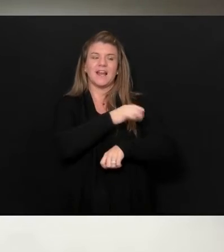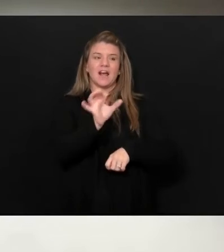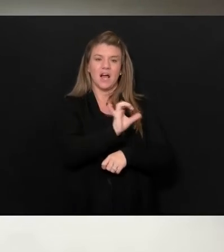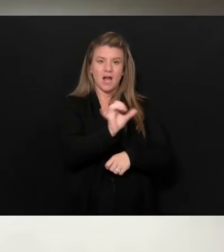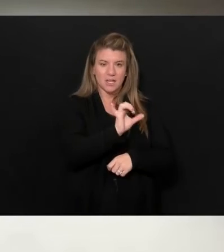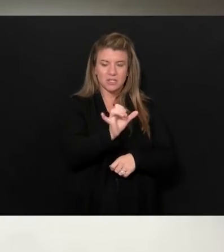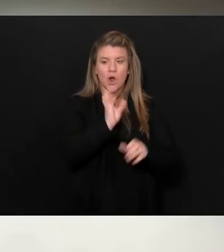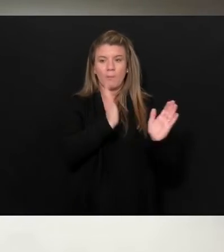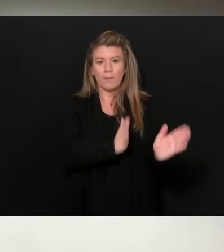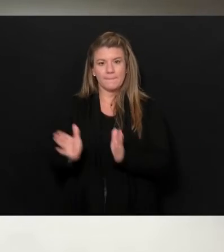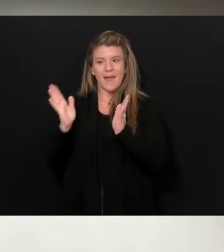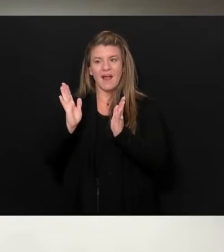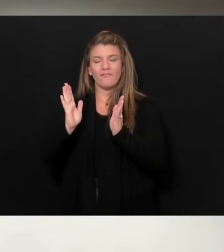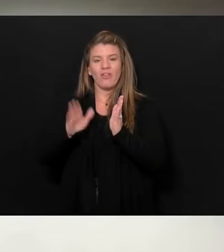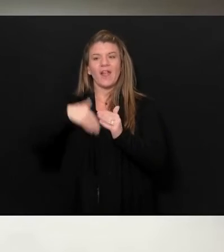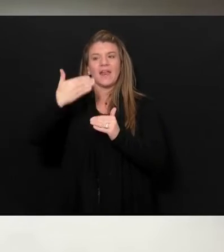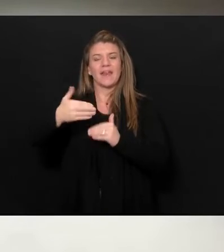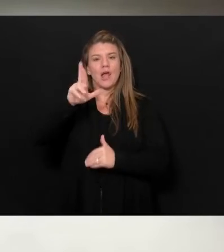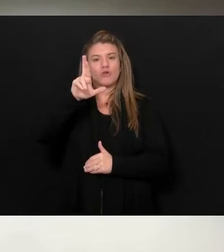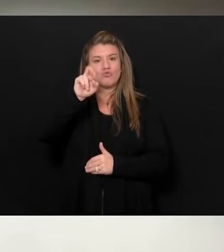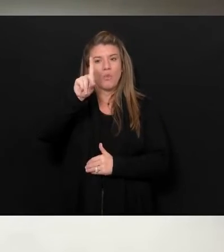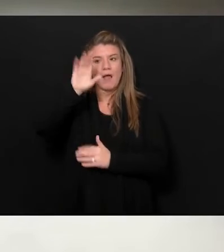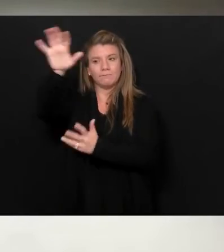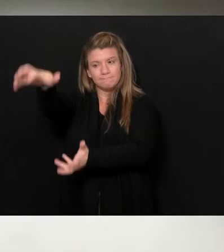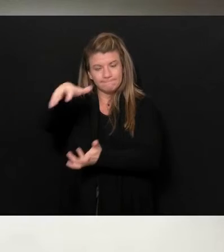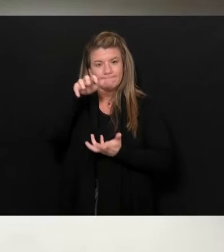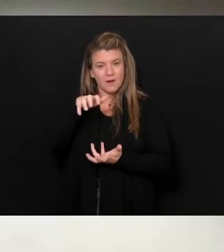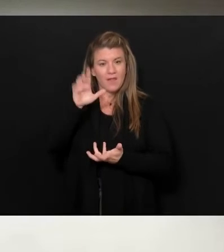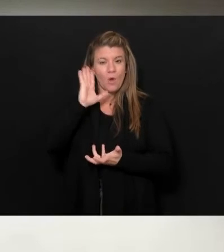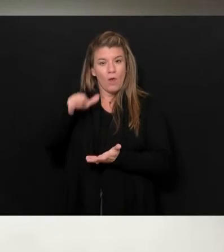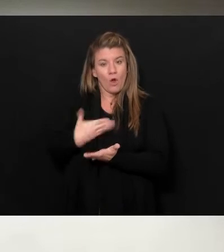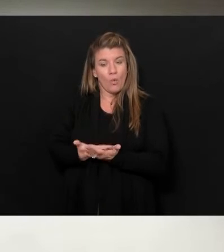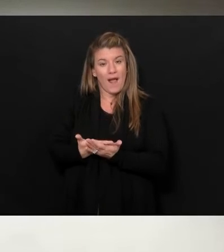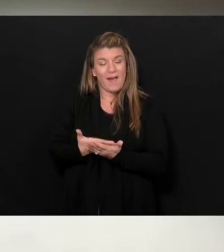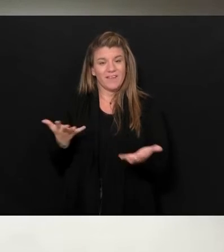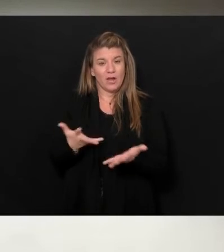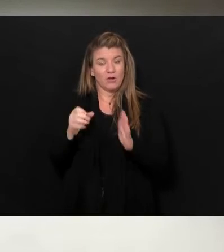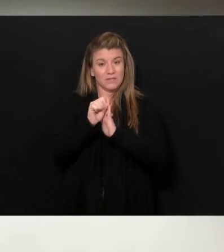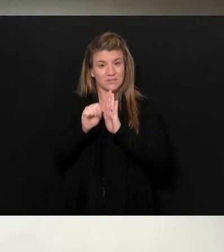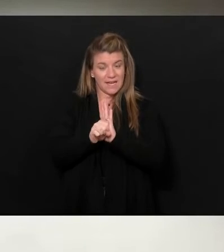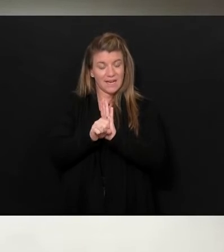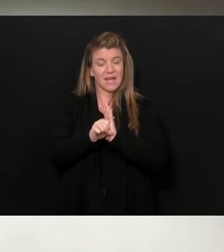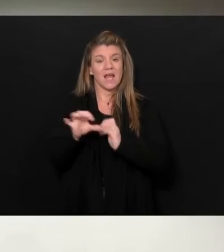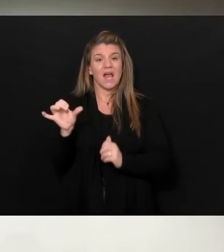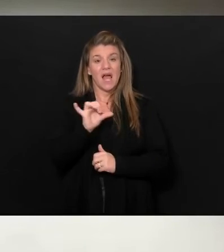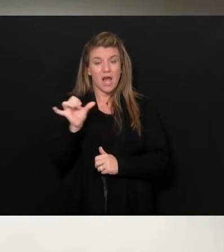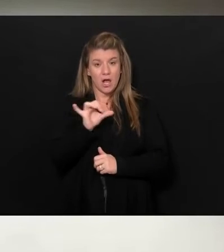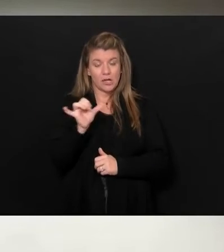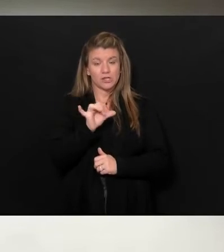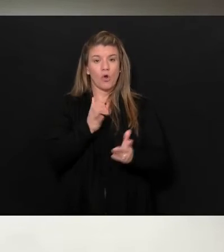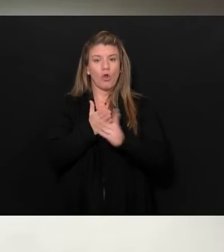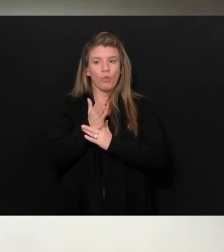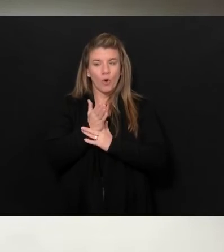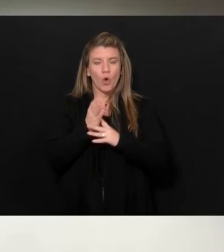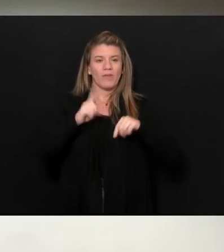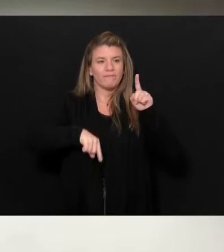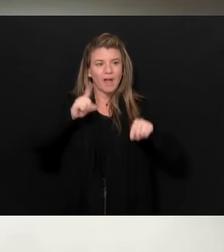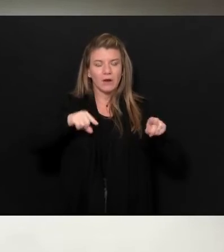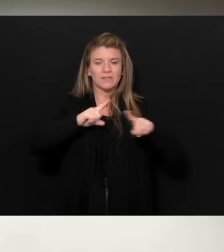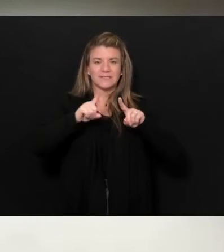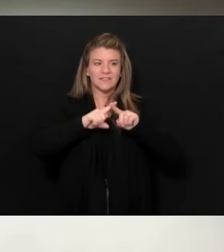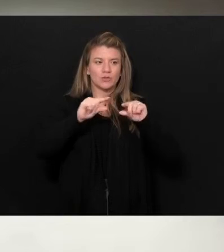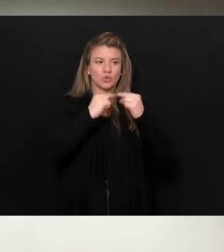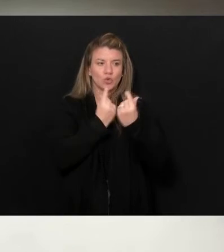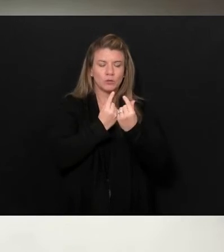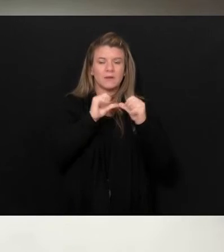as prepare for the next round of vaccines that will arrive in the state, and as well work through with the various